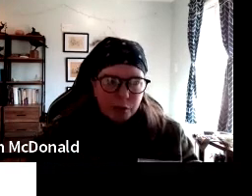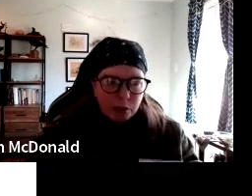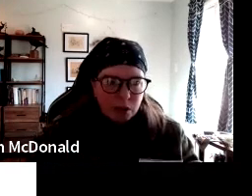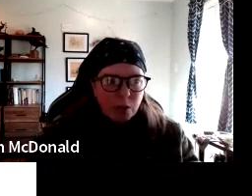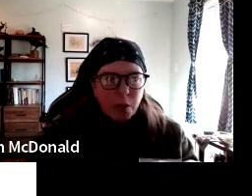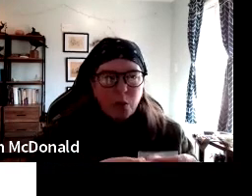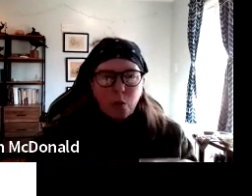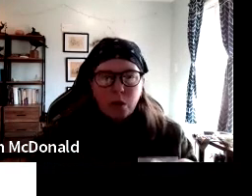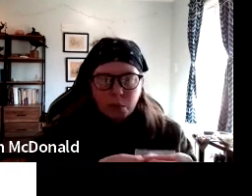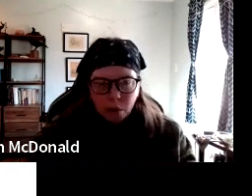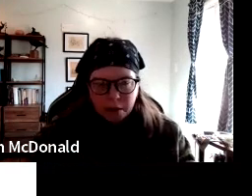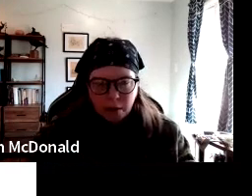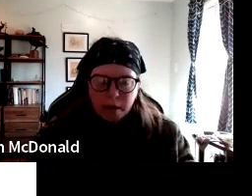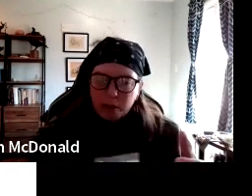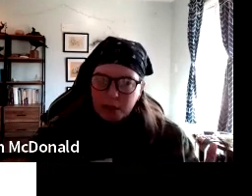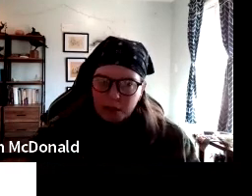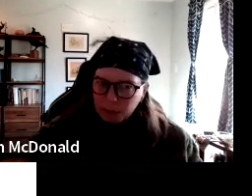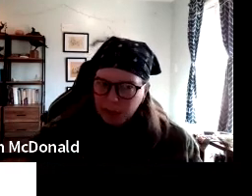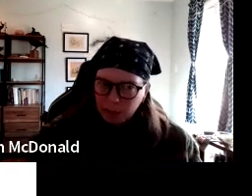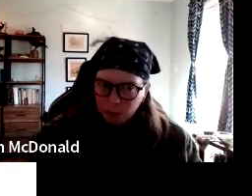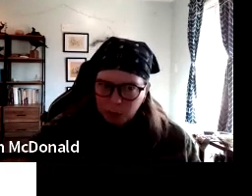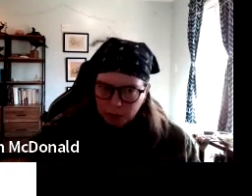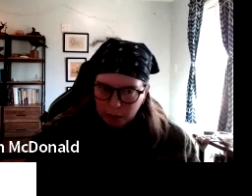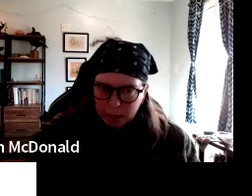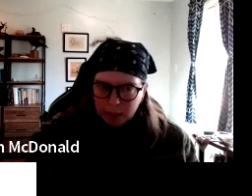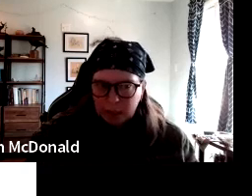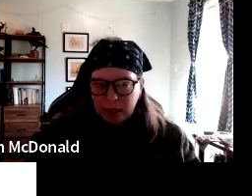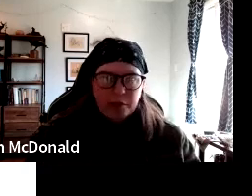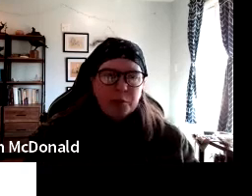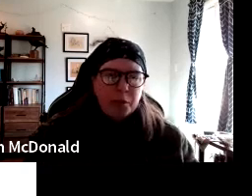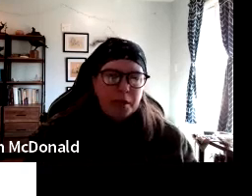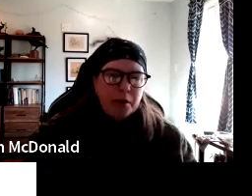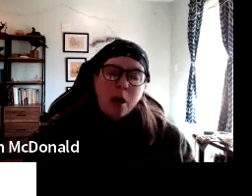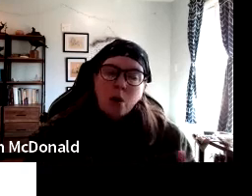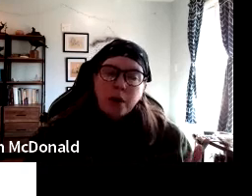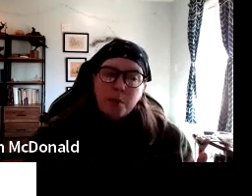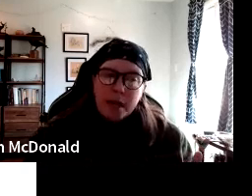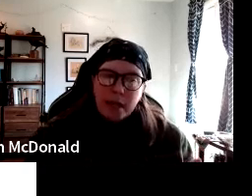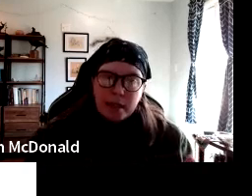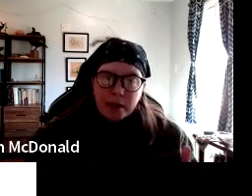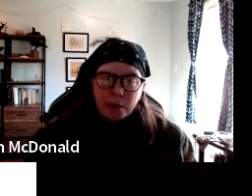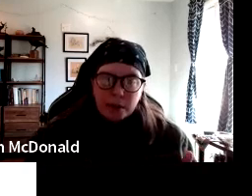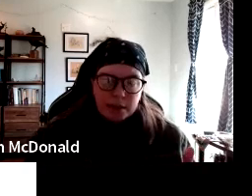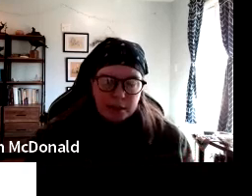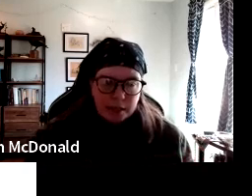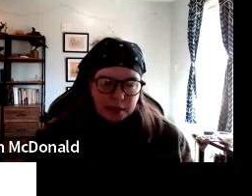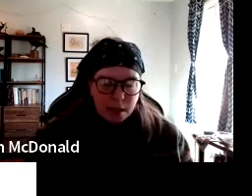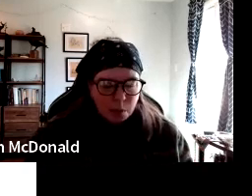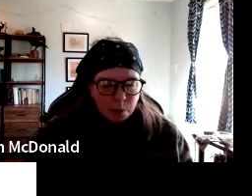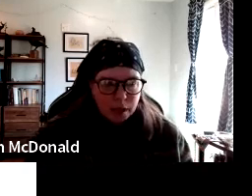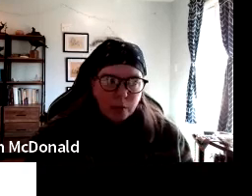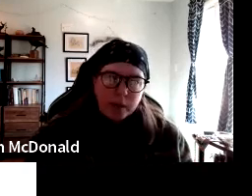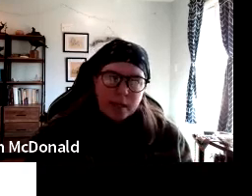halfway full with warm water. Now, your teacher may have warm water in the classroom with you, or you may need to go to the